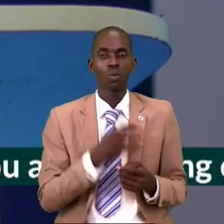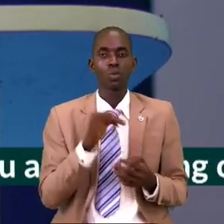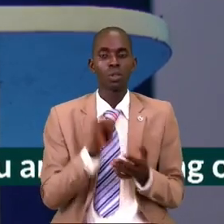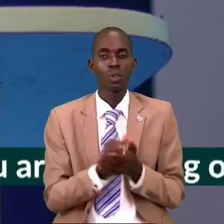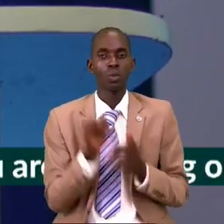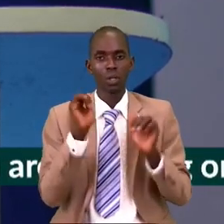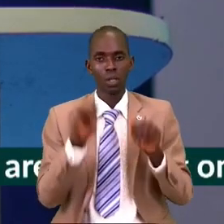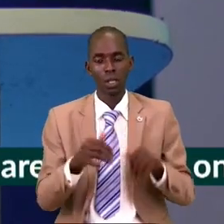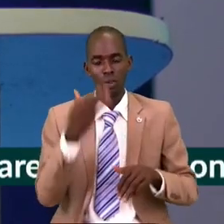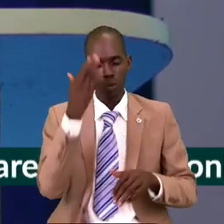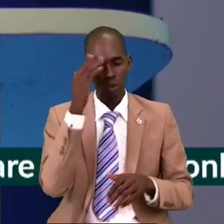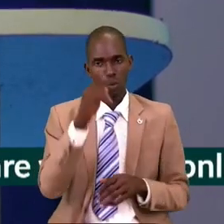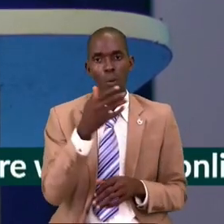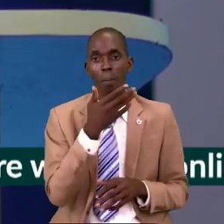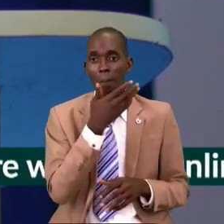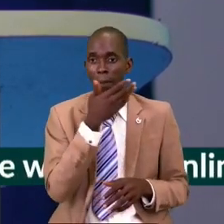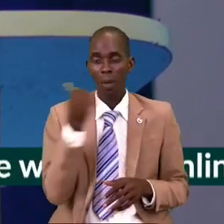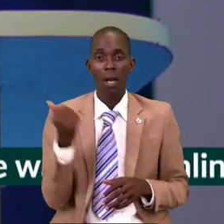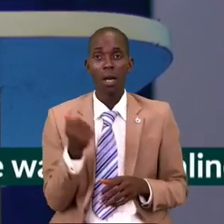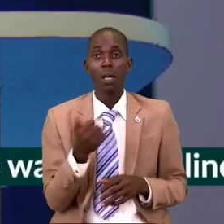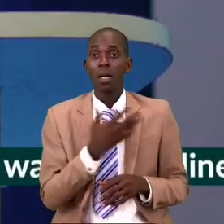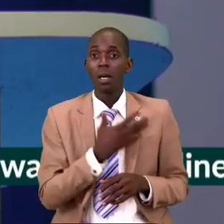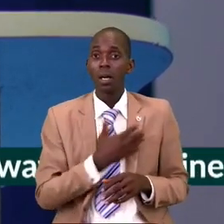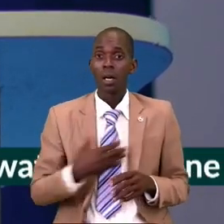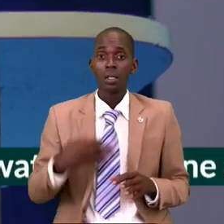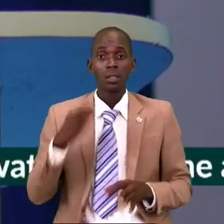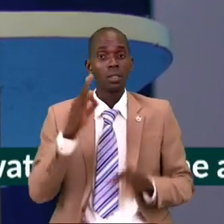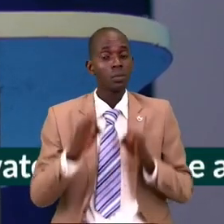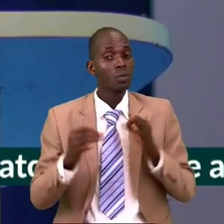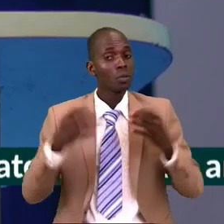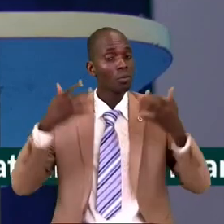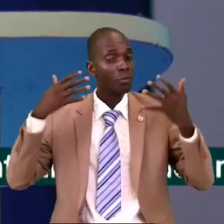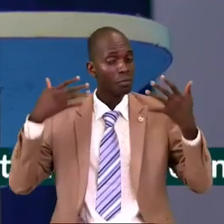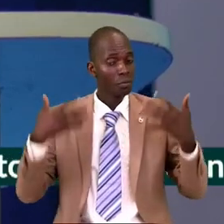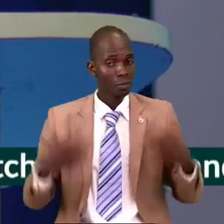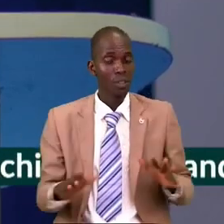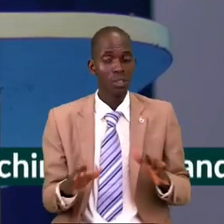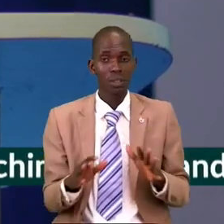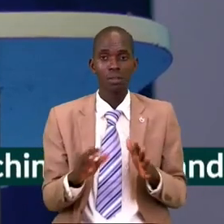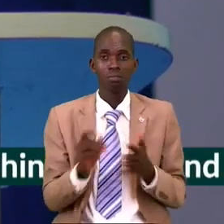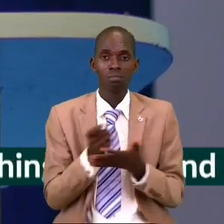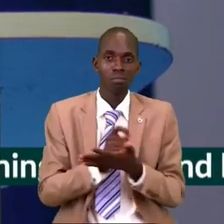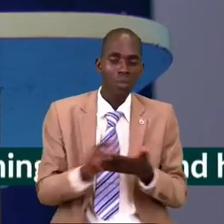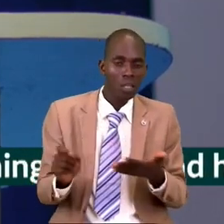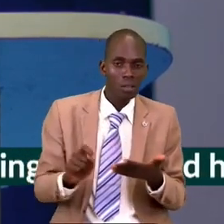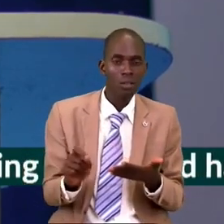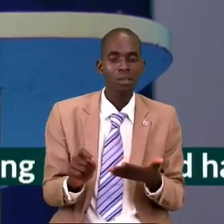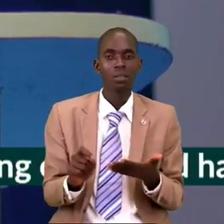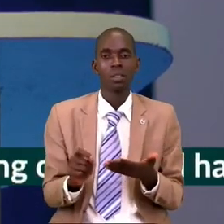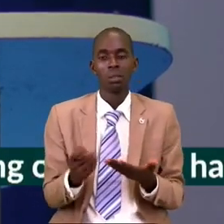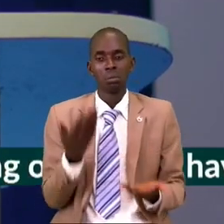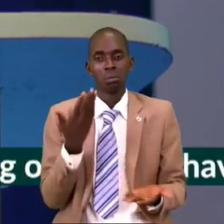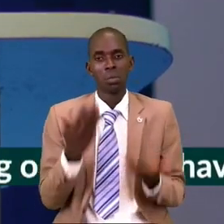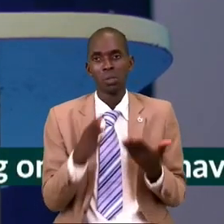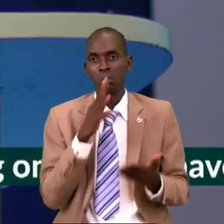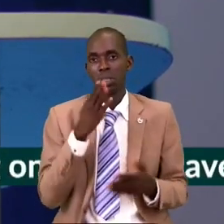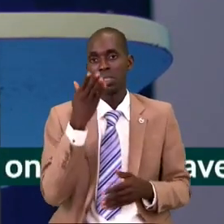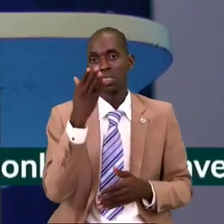the data, please stand by those who have challenges and help